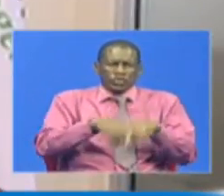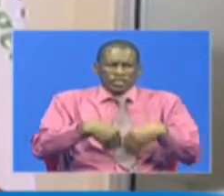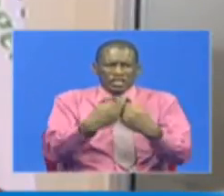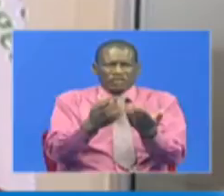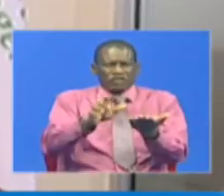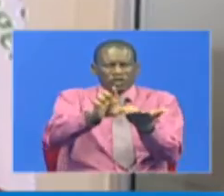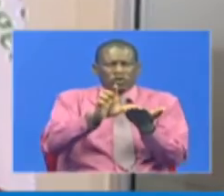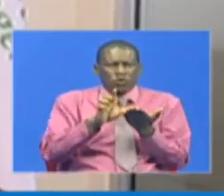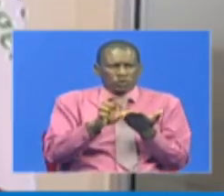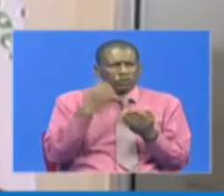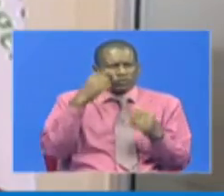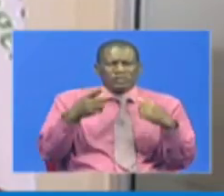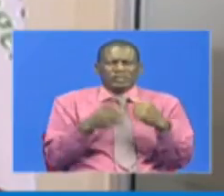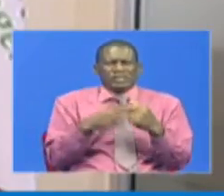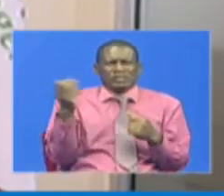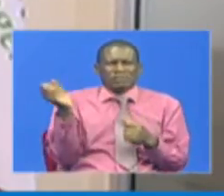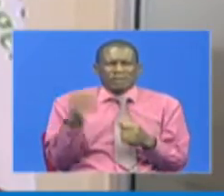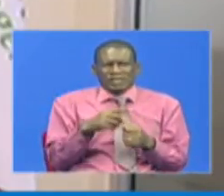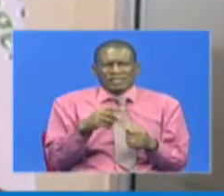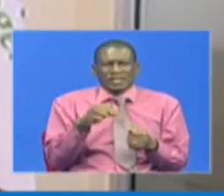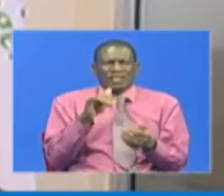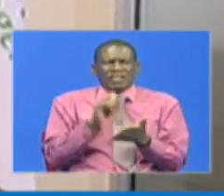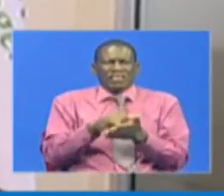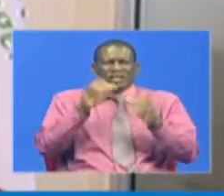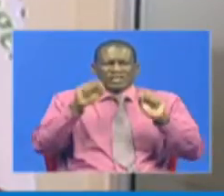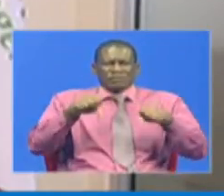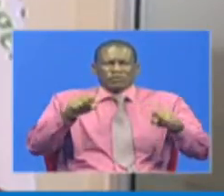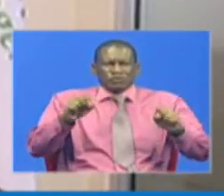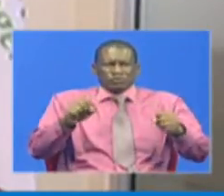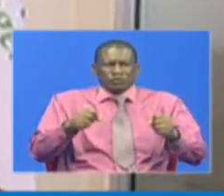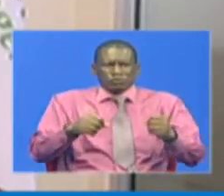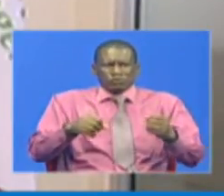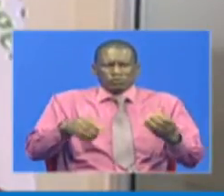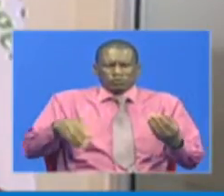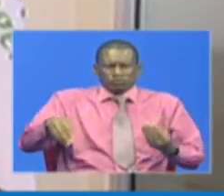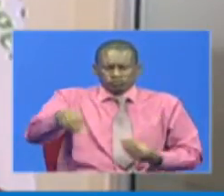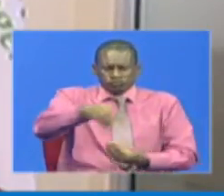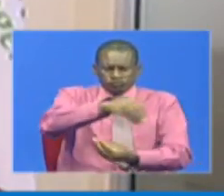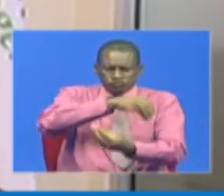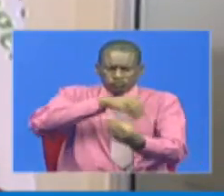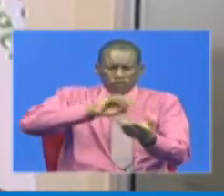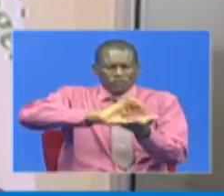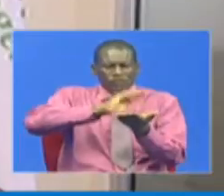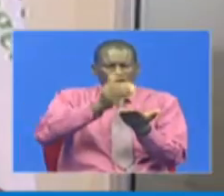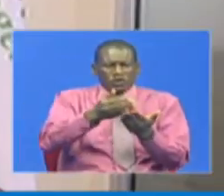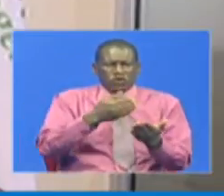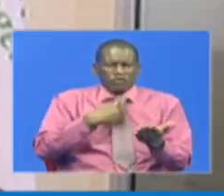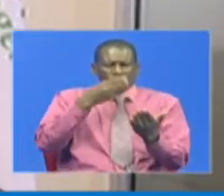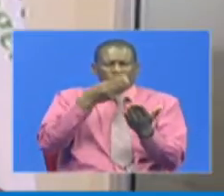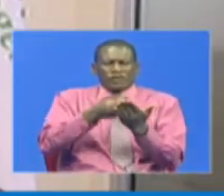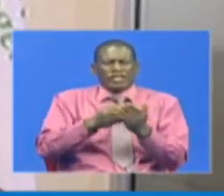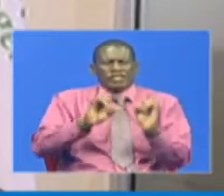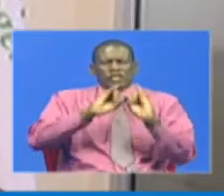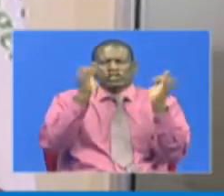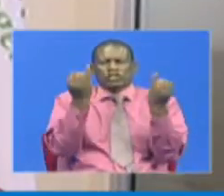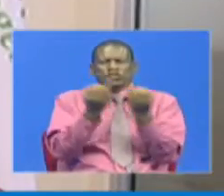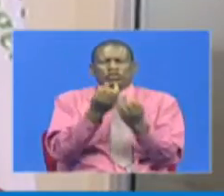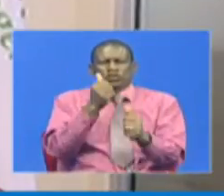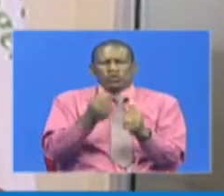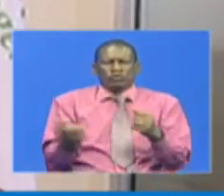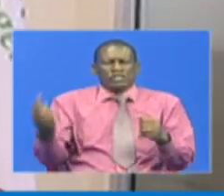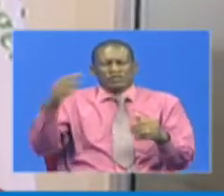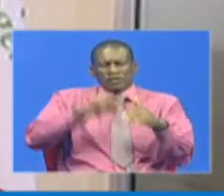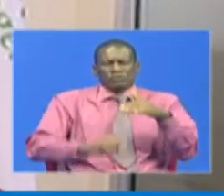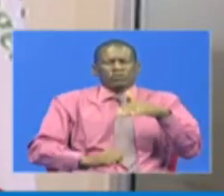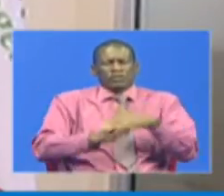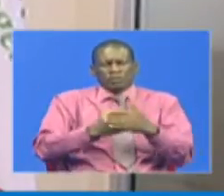loans for 6 months that will be a revolving fund. We have finance institutions that have come to support you